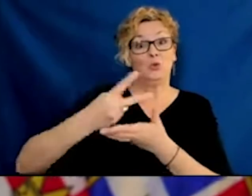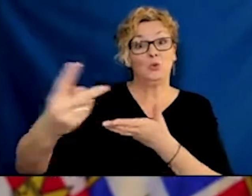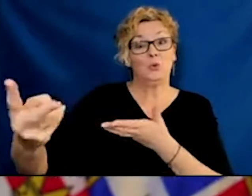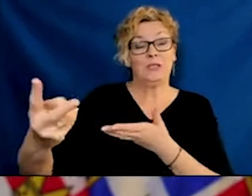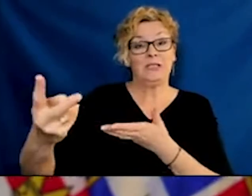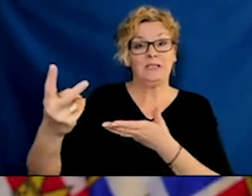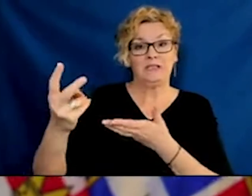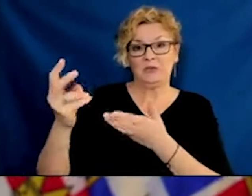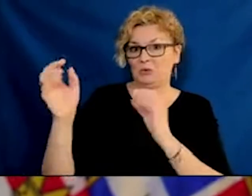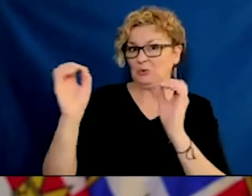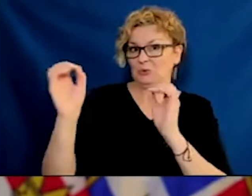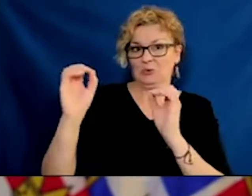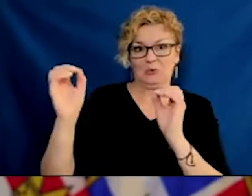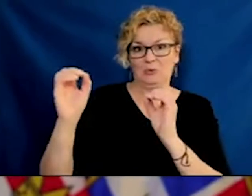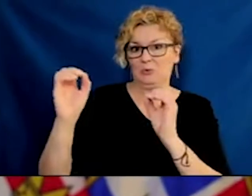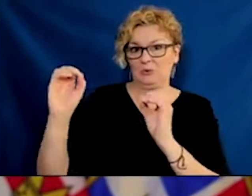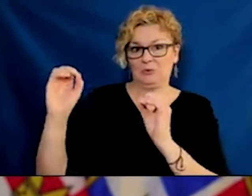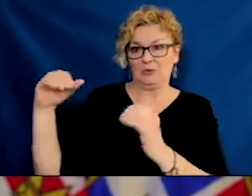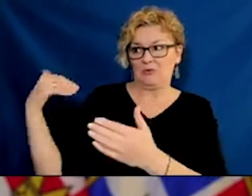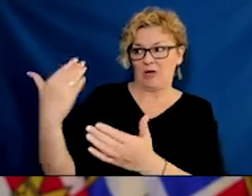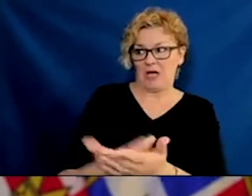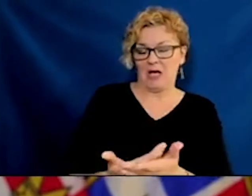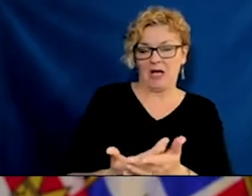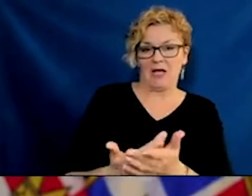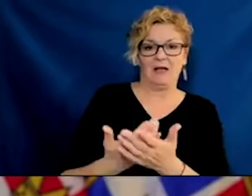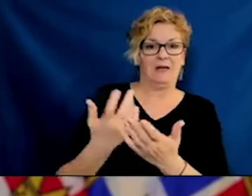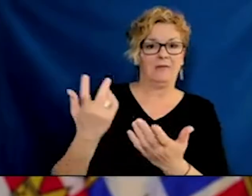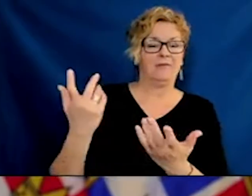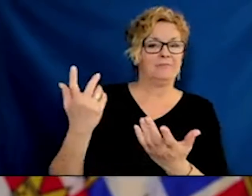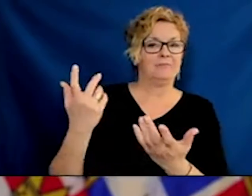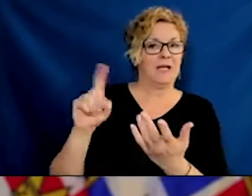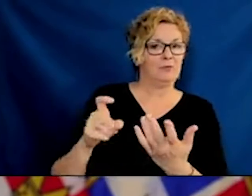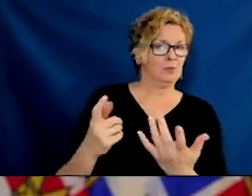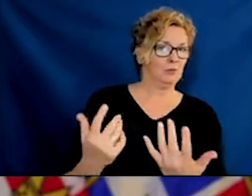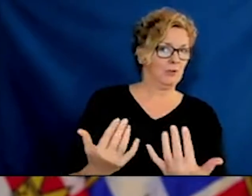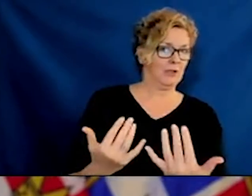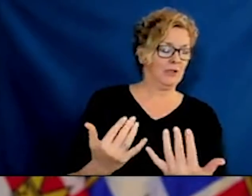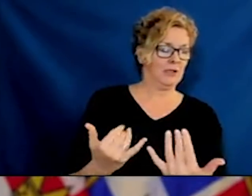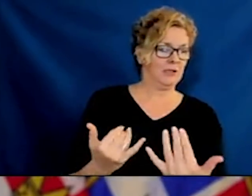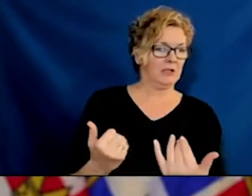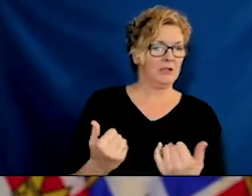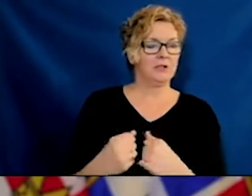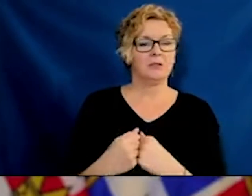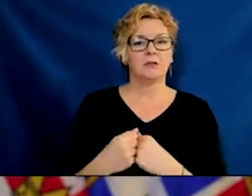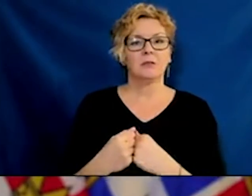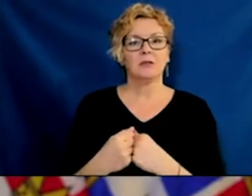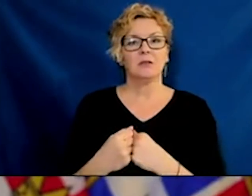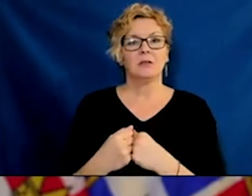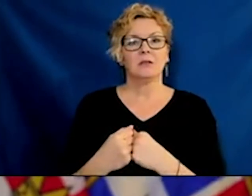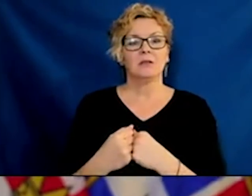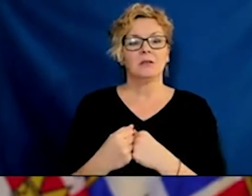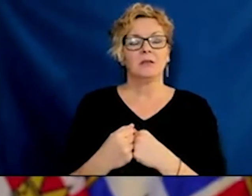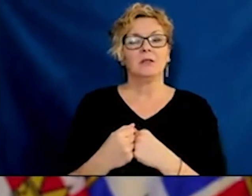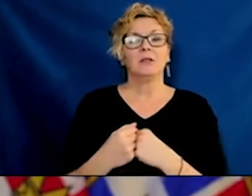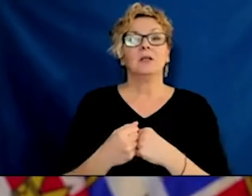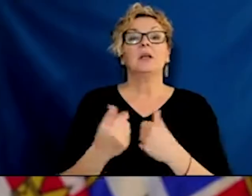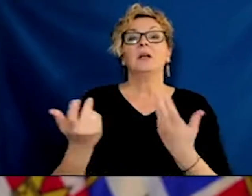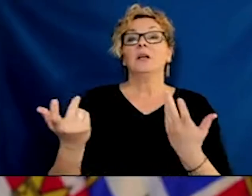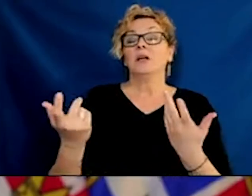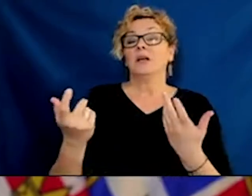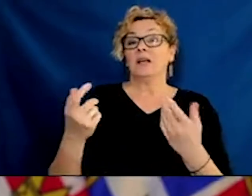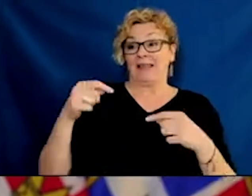we knew, we are receiving no Pfizer vaccine this week, and it is also a week where we do not receive any new